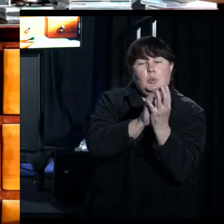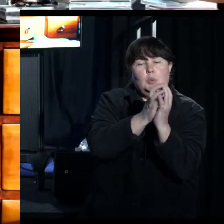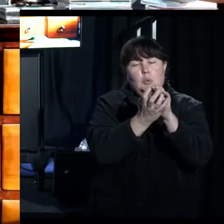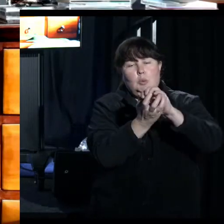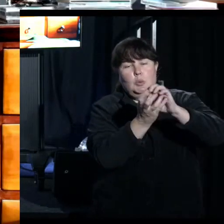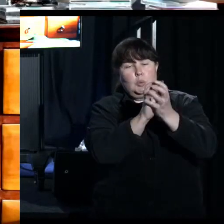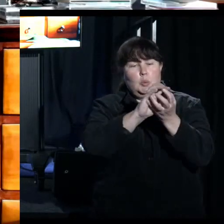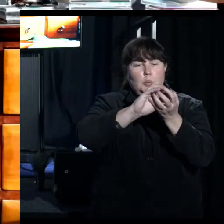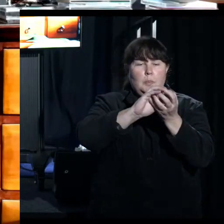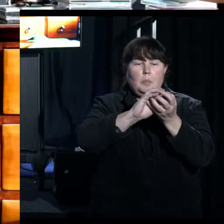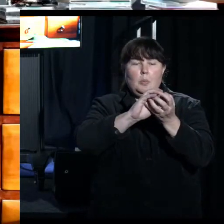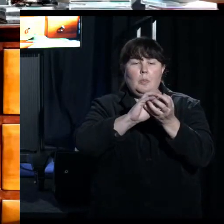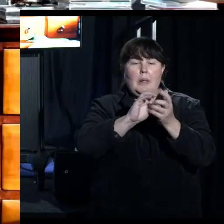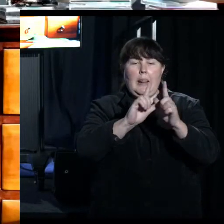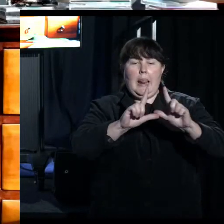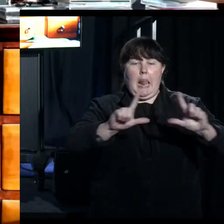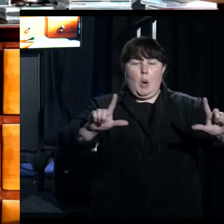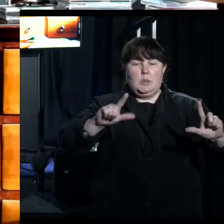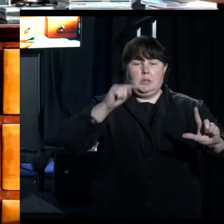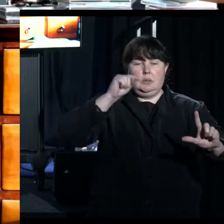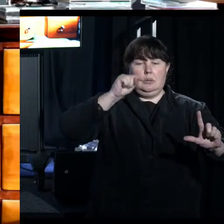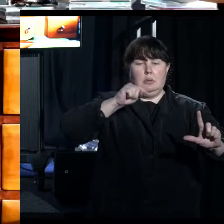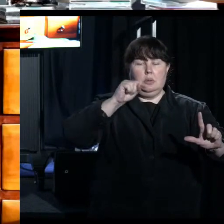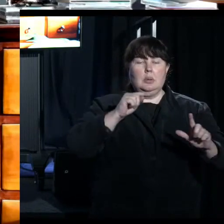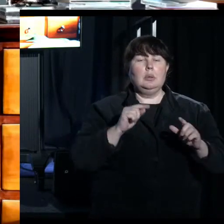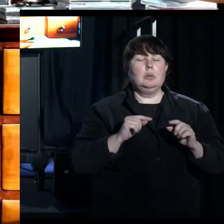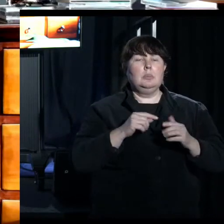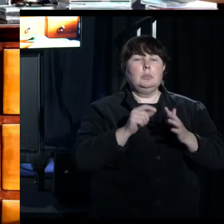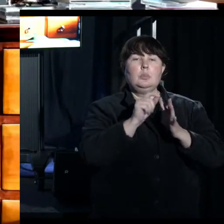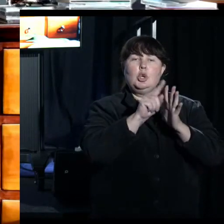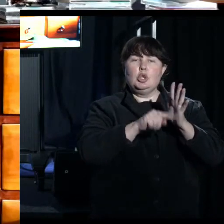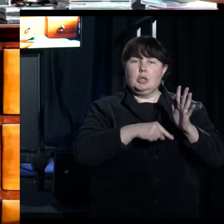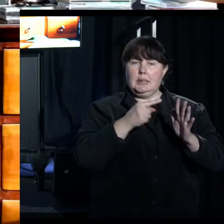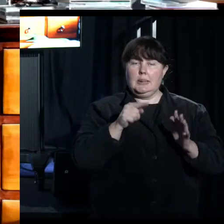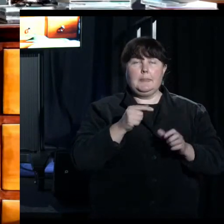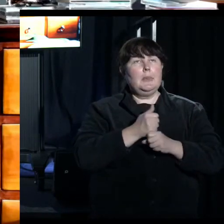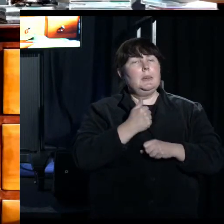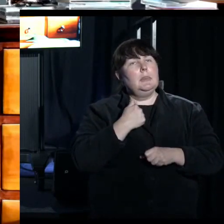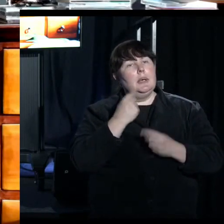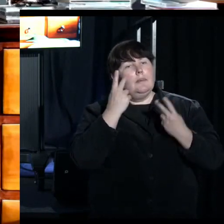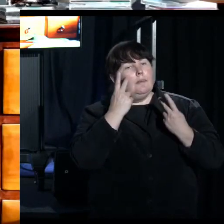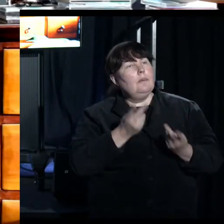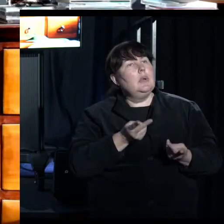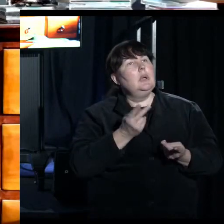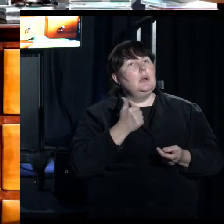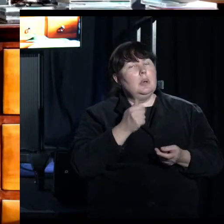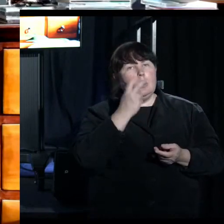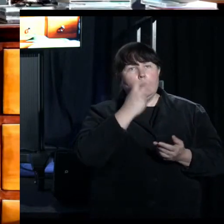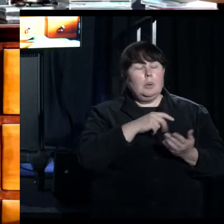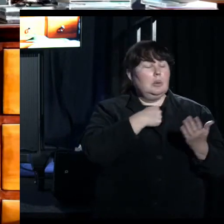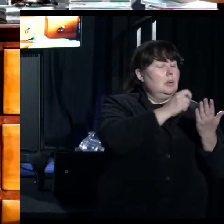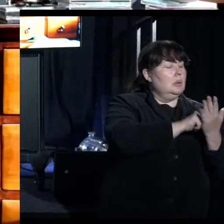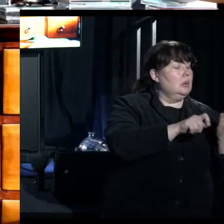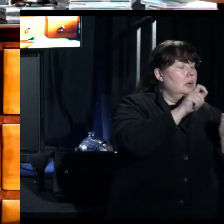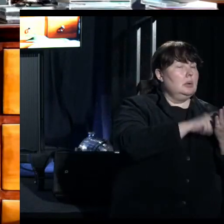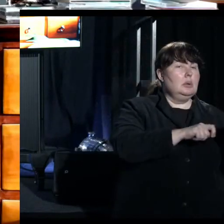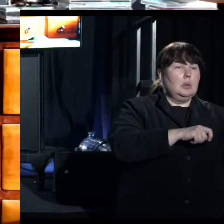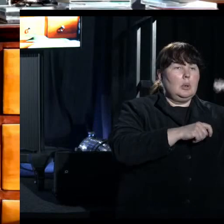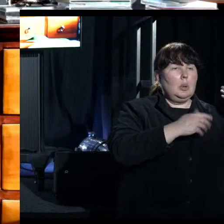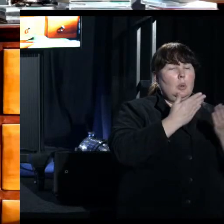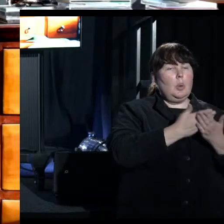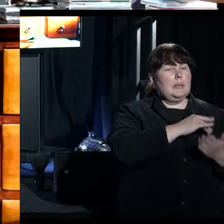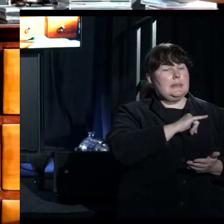had, and to mould it into something that somehow resembled what went through me when I saw that